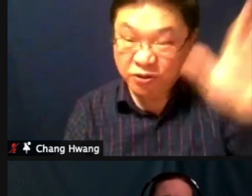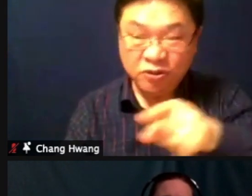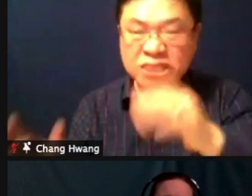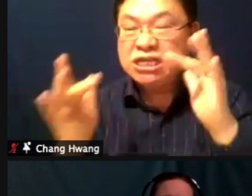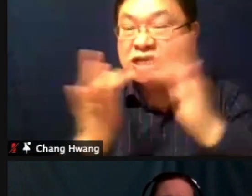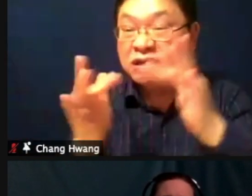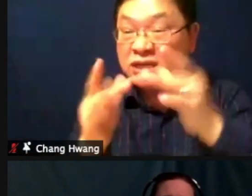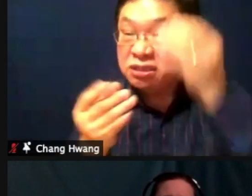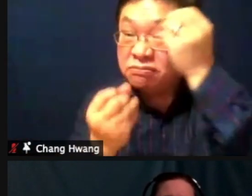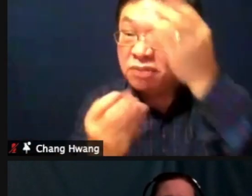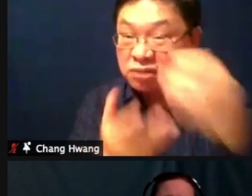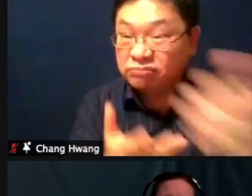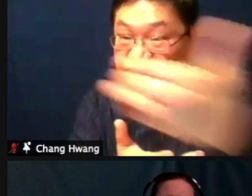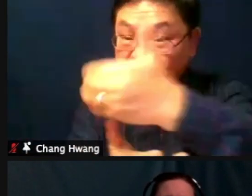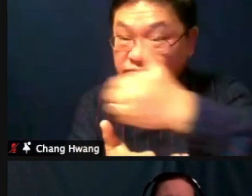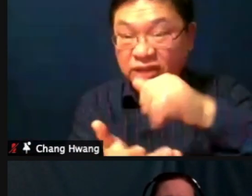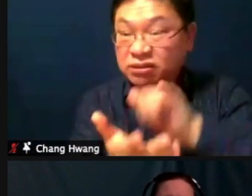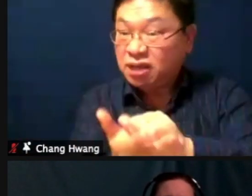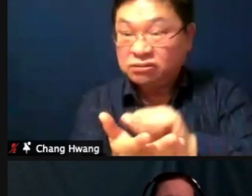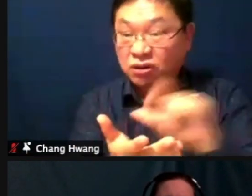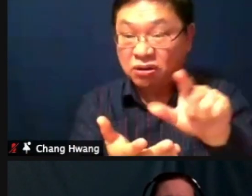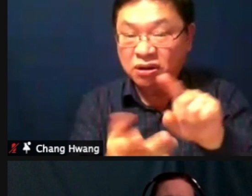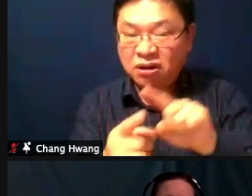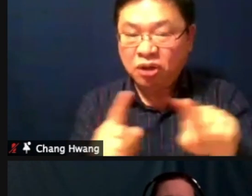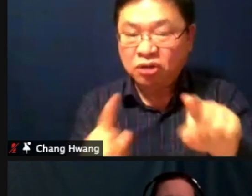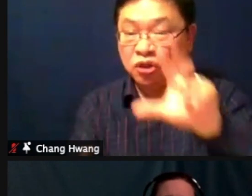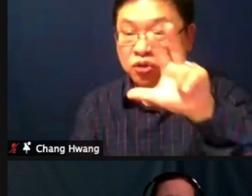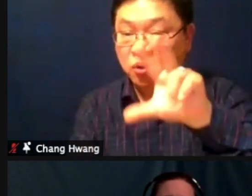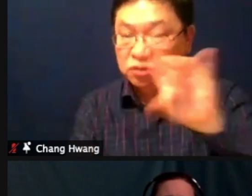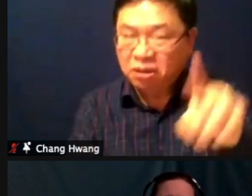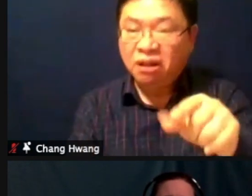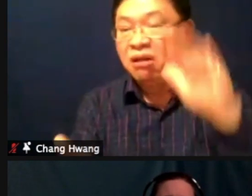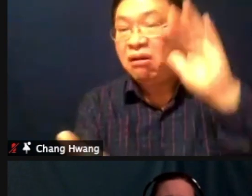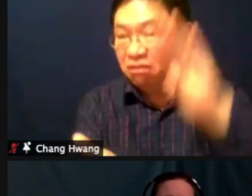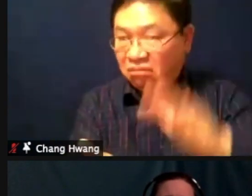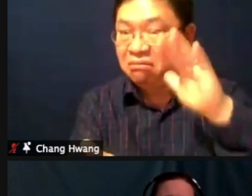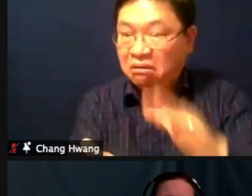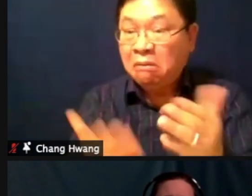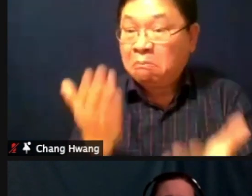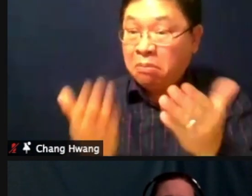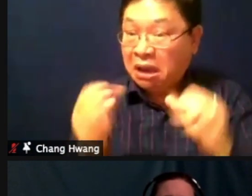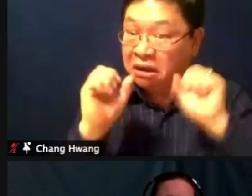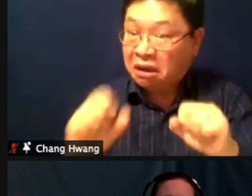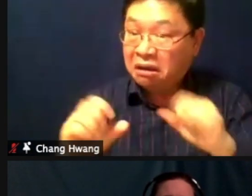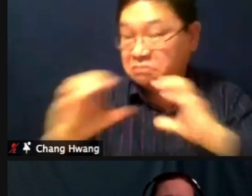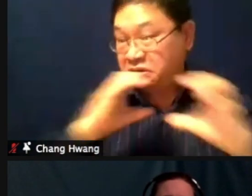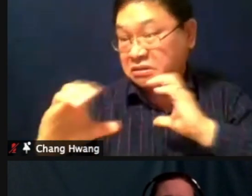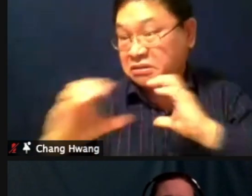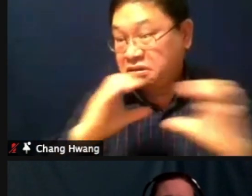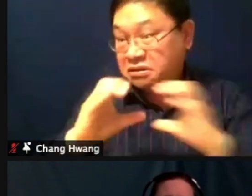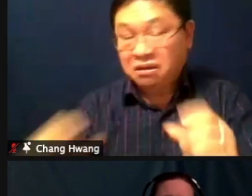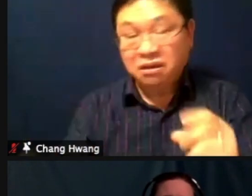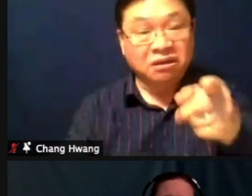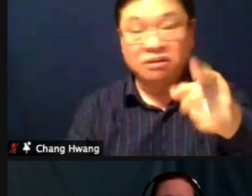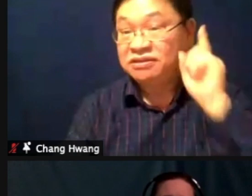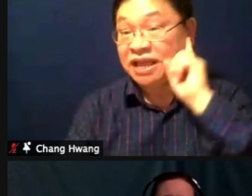difference, which I hadn't realized until aggregating this information. 38% difference, that is